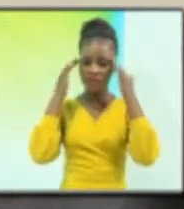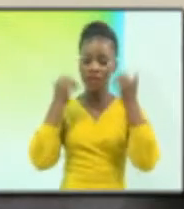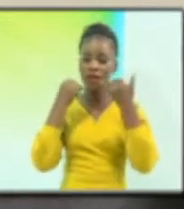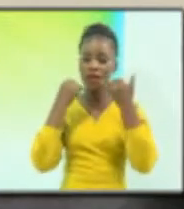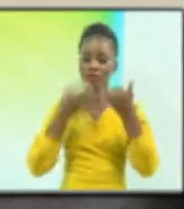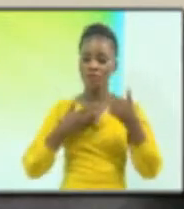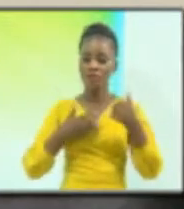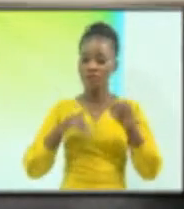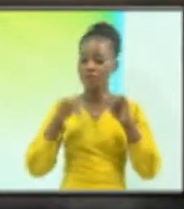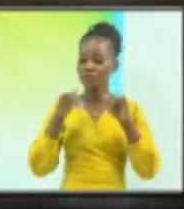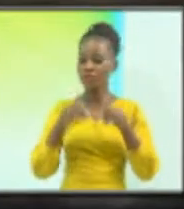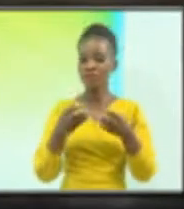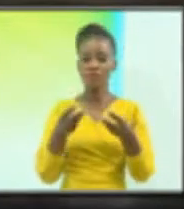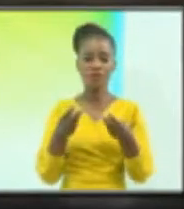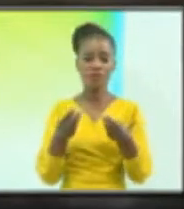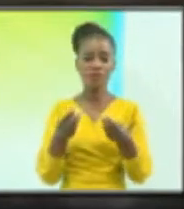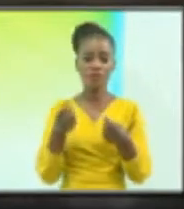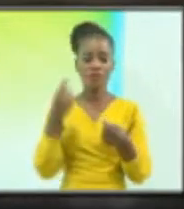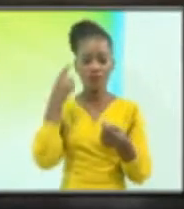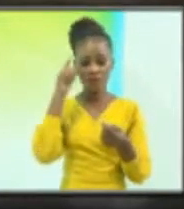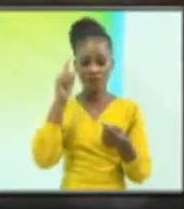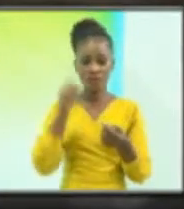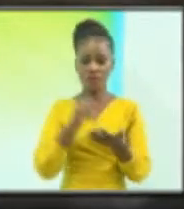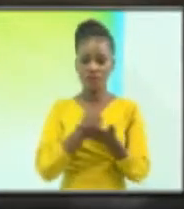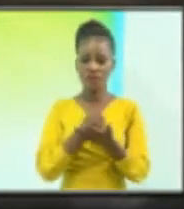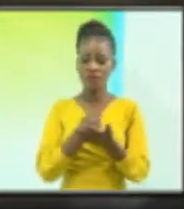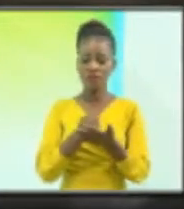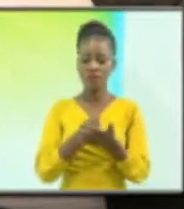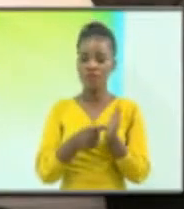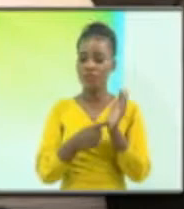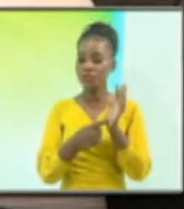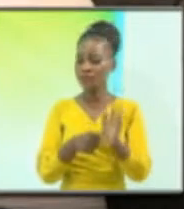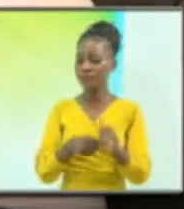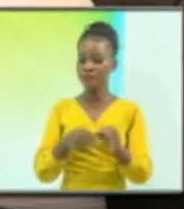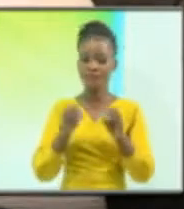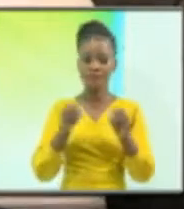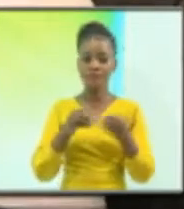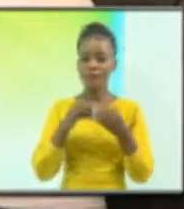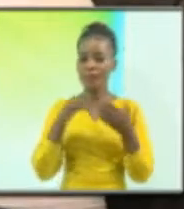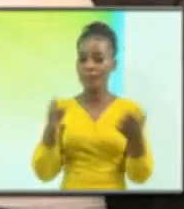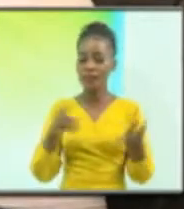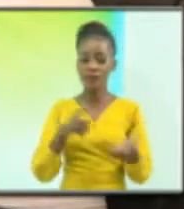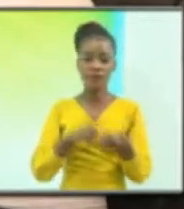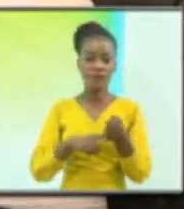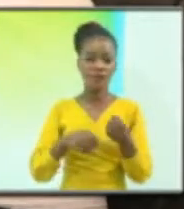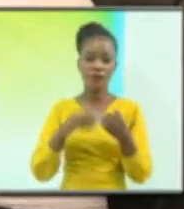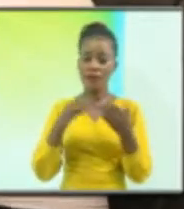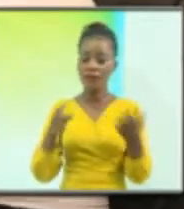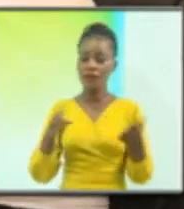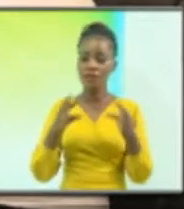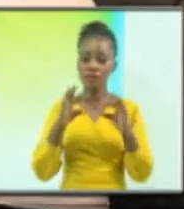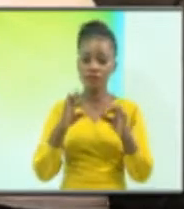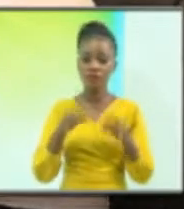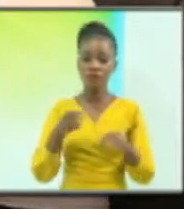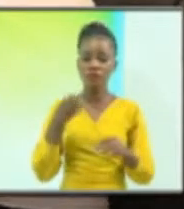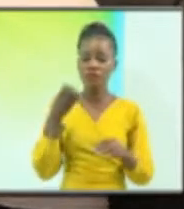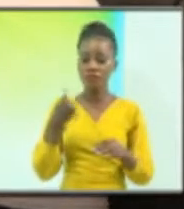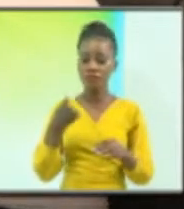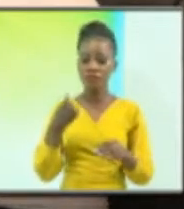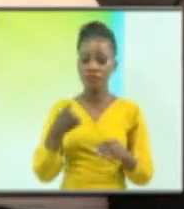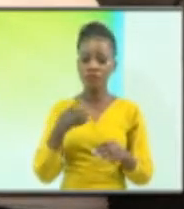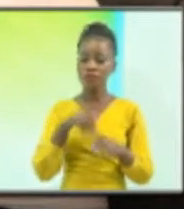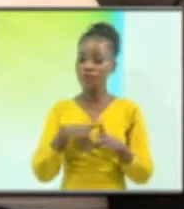lots of money to spend on a passport. You see, the more money you get, the more problems you have and